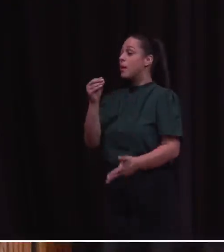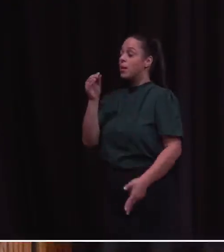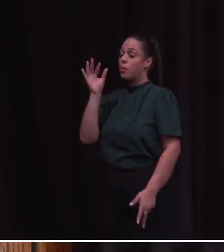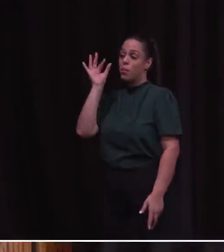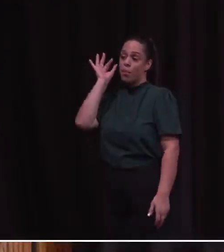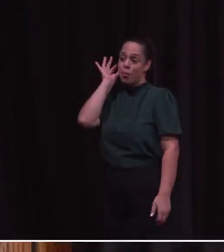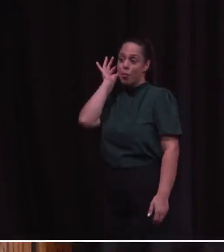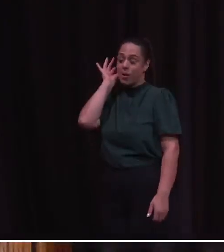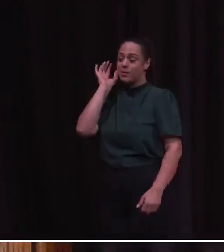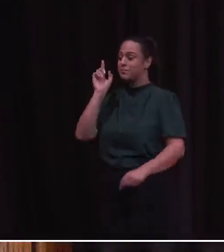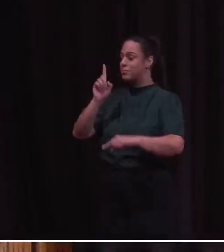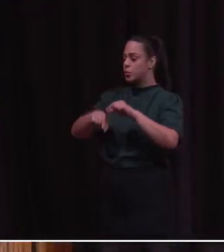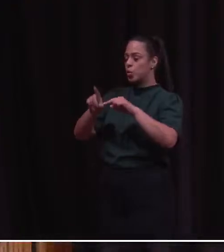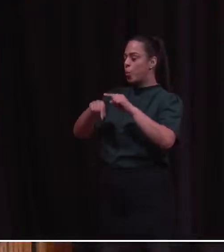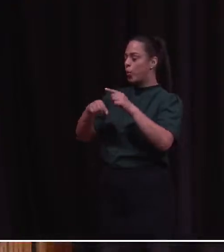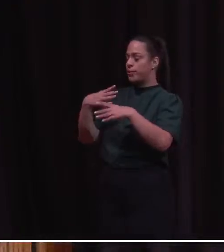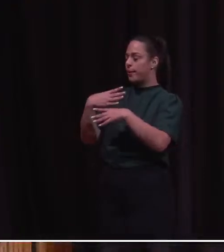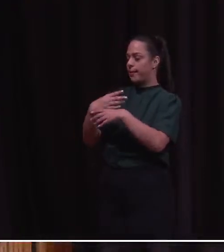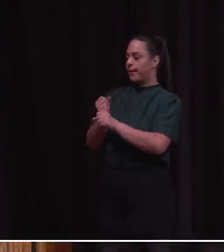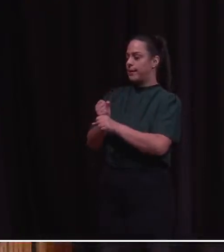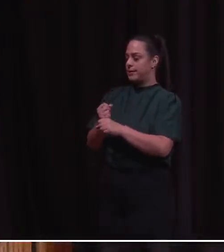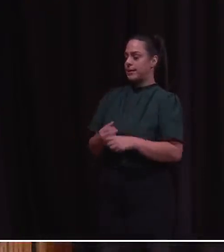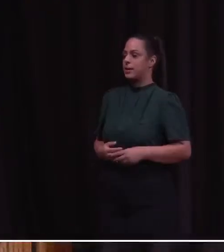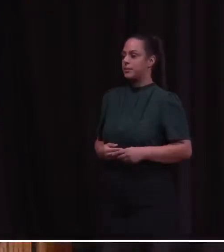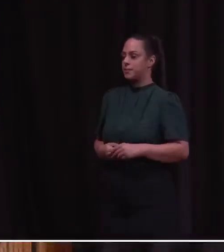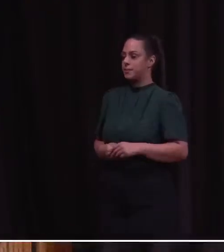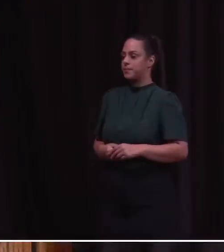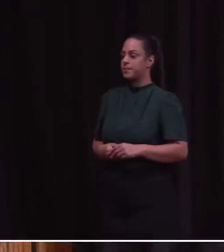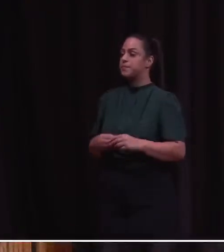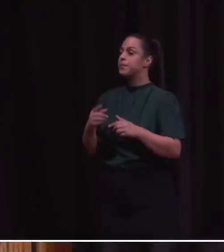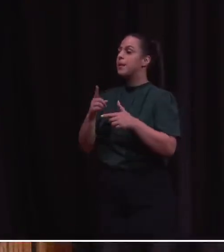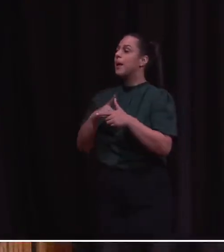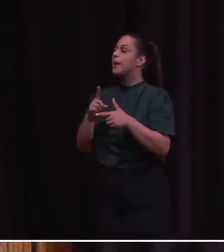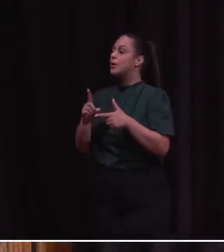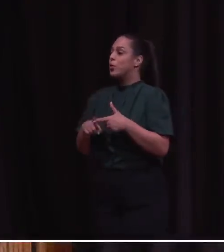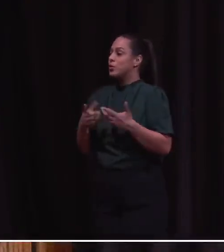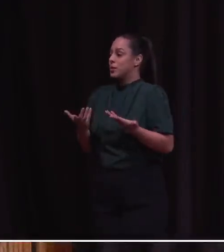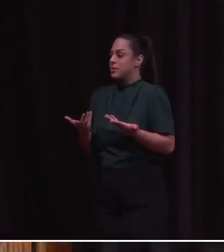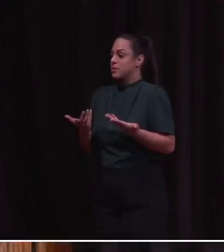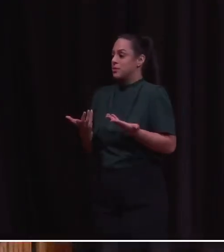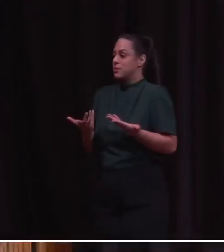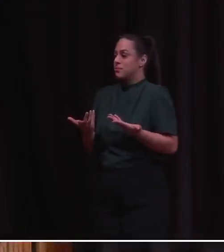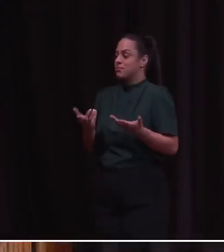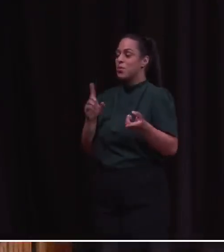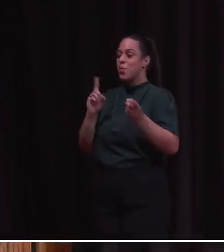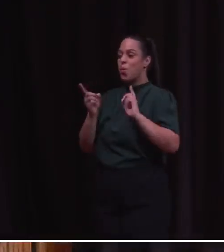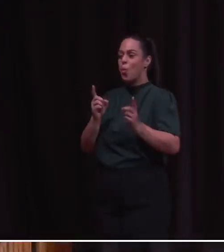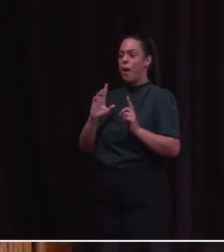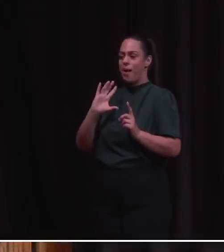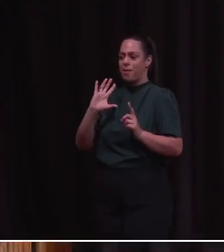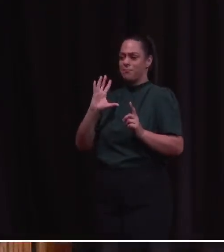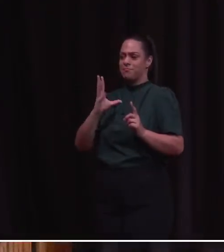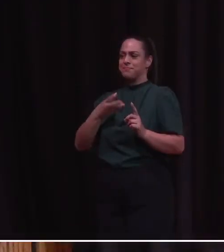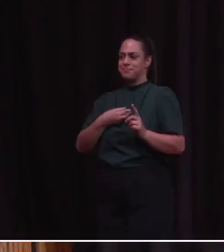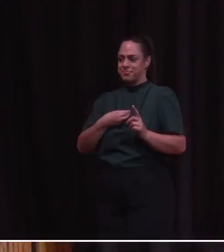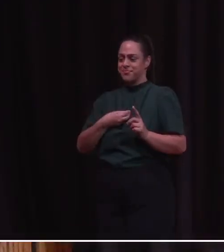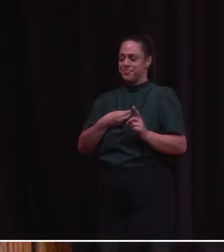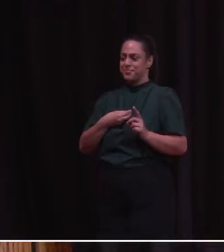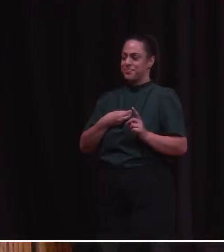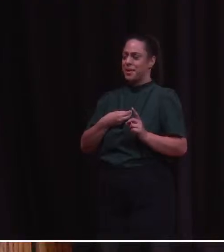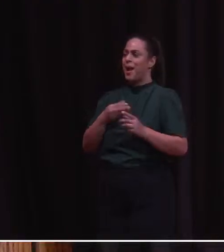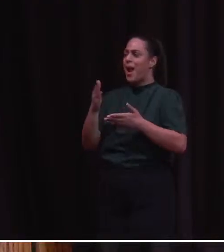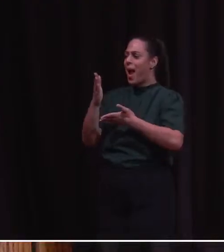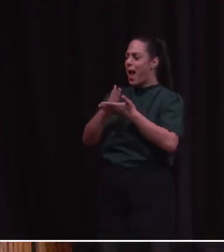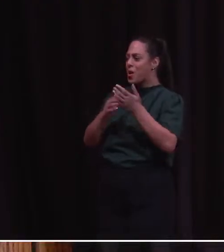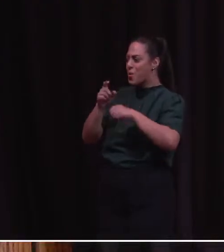imagine what trans anything did to the system. That is where a lot of this is coming from. But